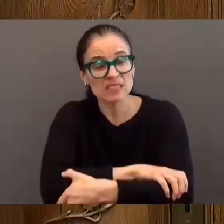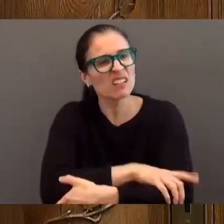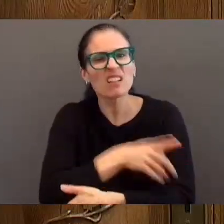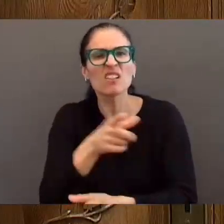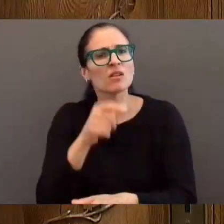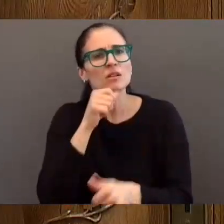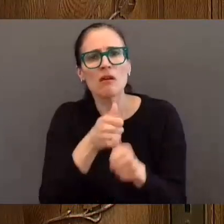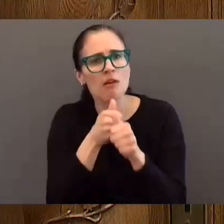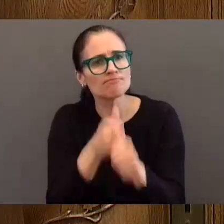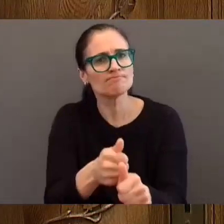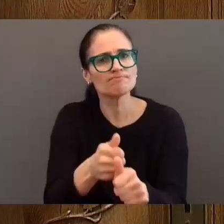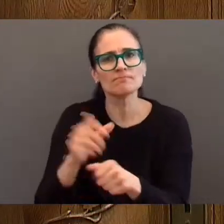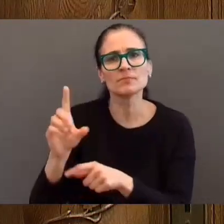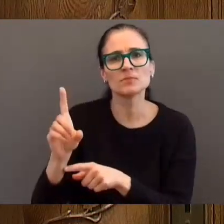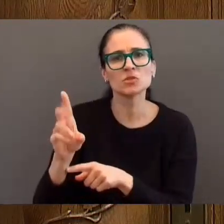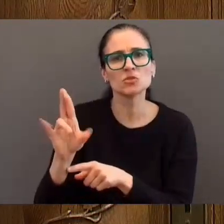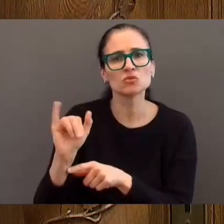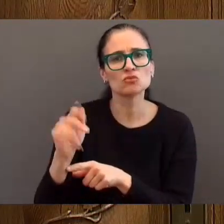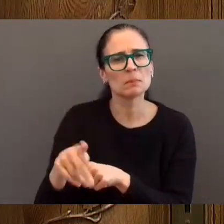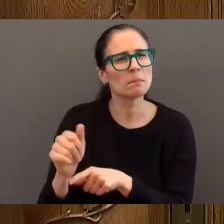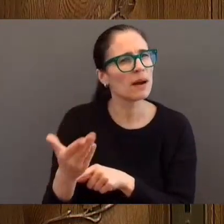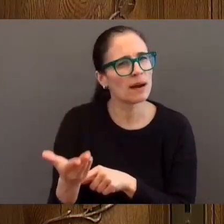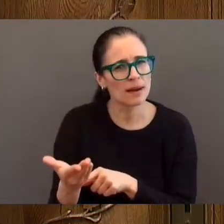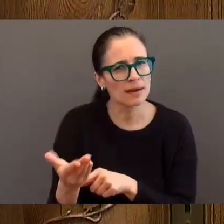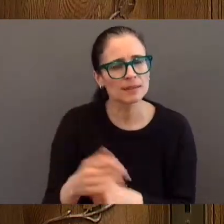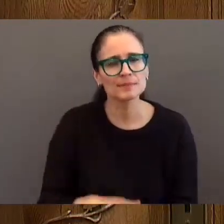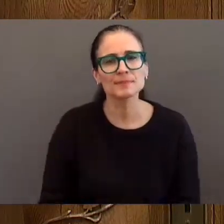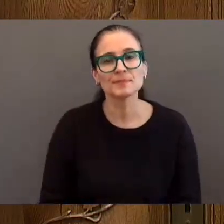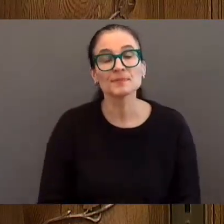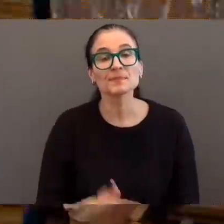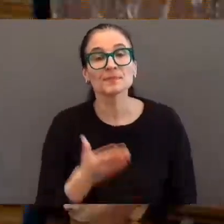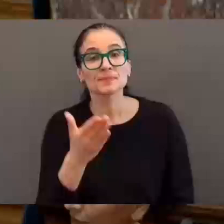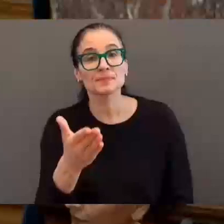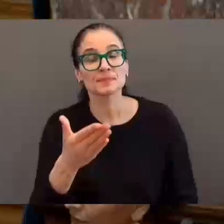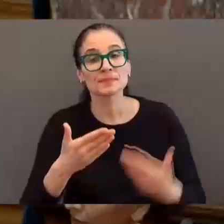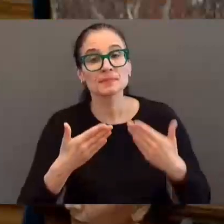Minister of Indigenous Relations and Reconciliation.